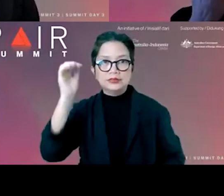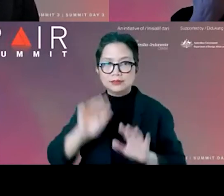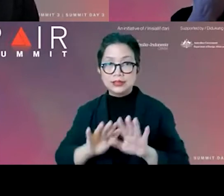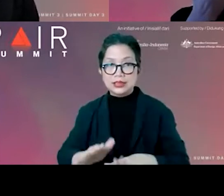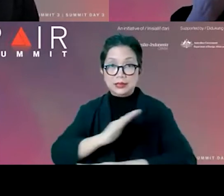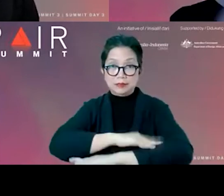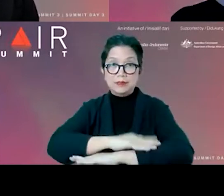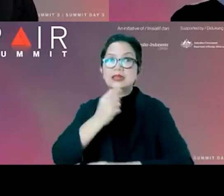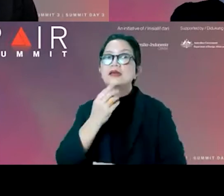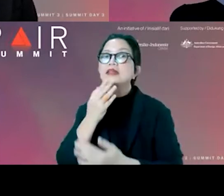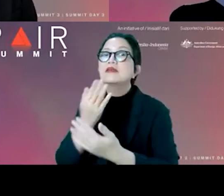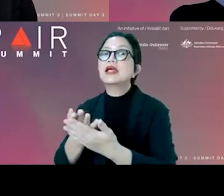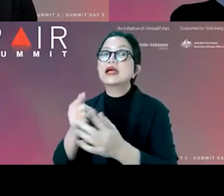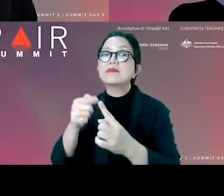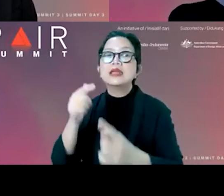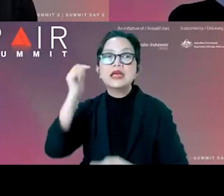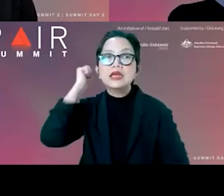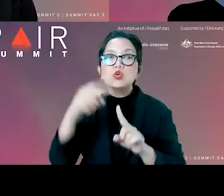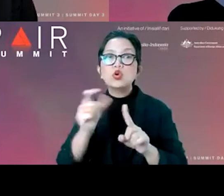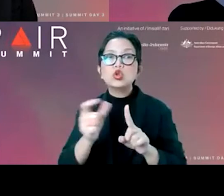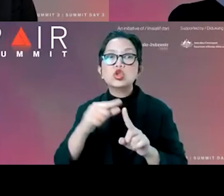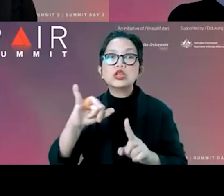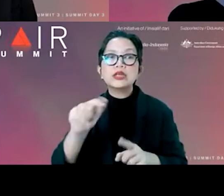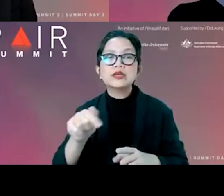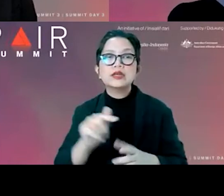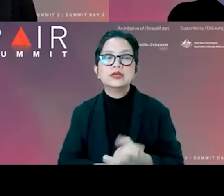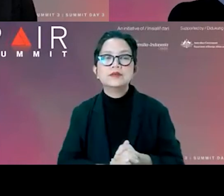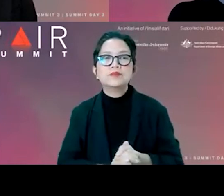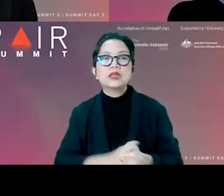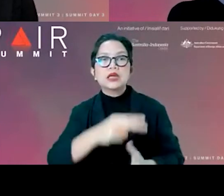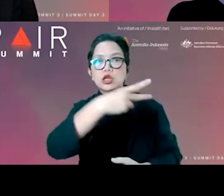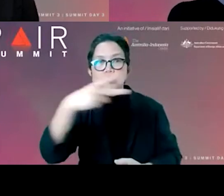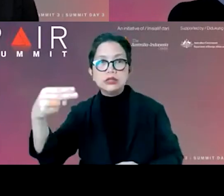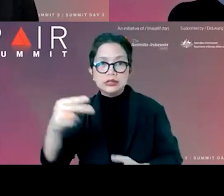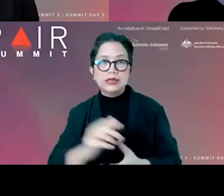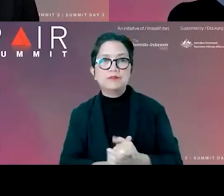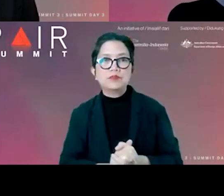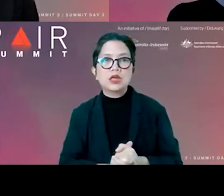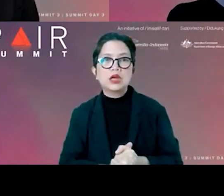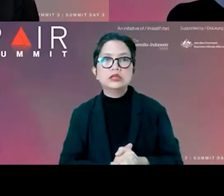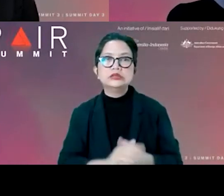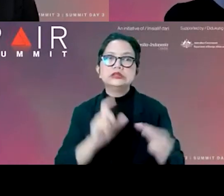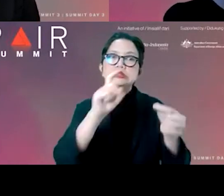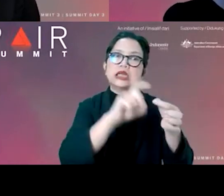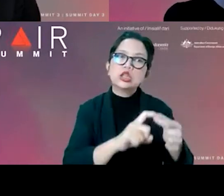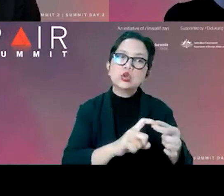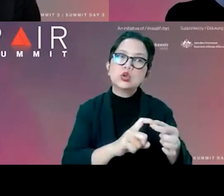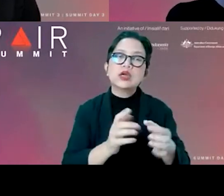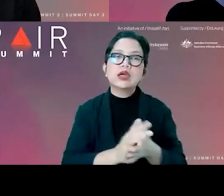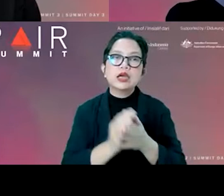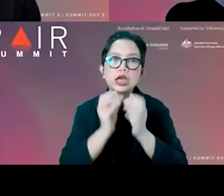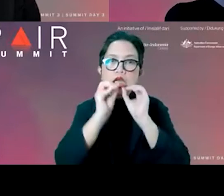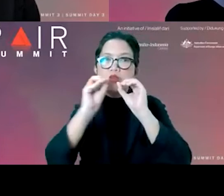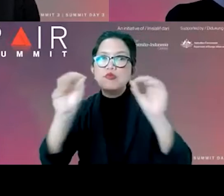like many countries, has relied on information, say, around data mobility. Where are people moving? Are they moving? Are